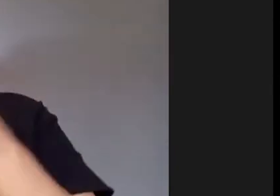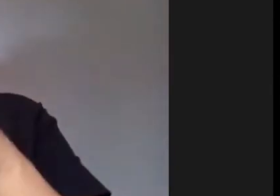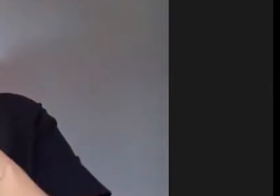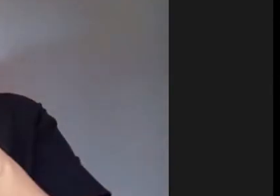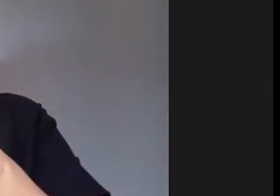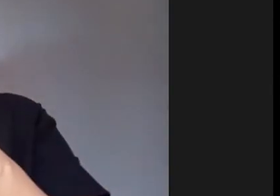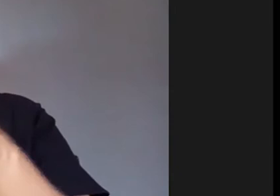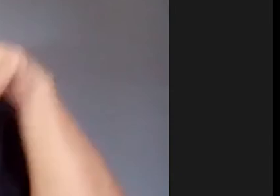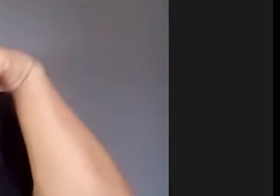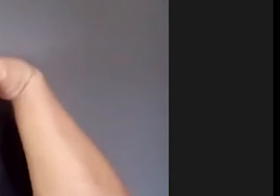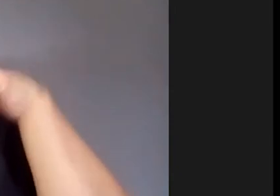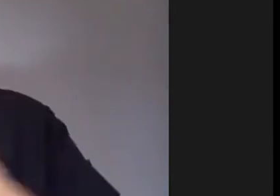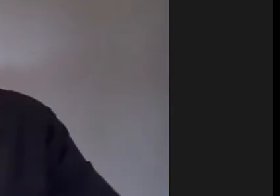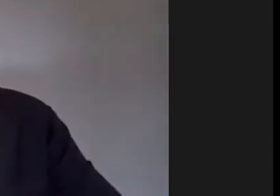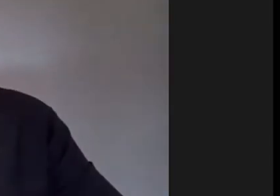predicate.